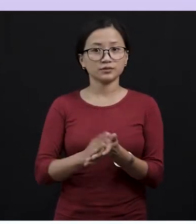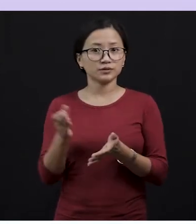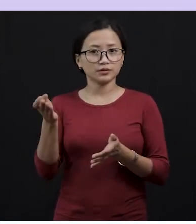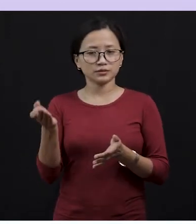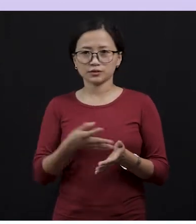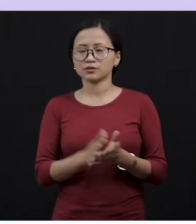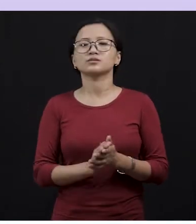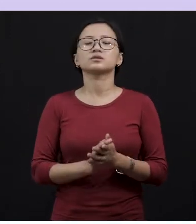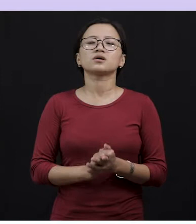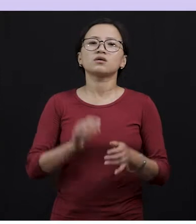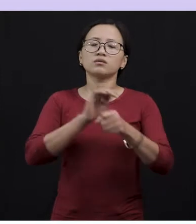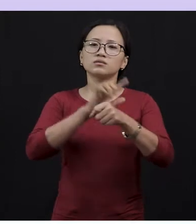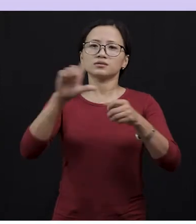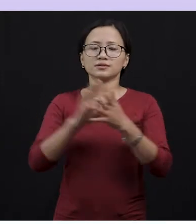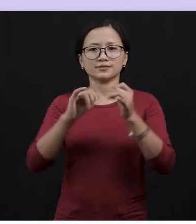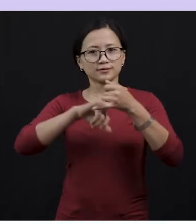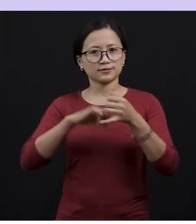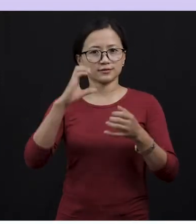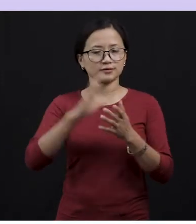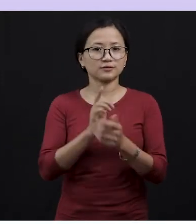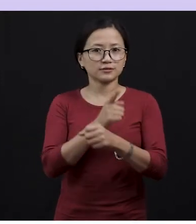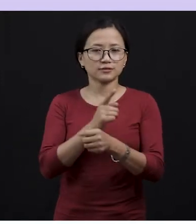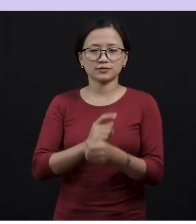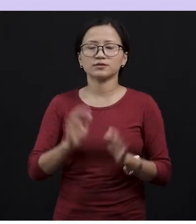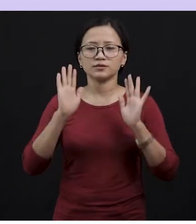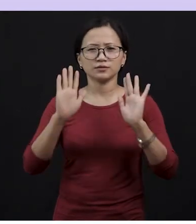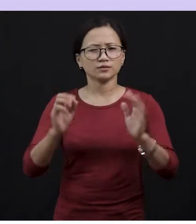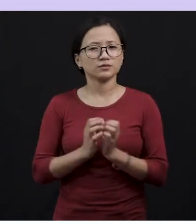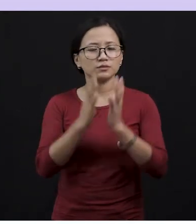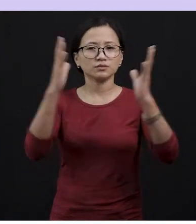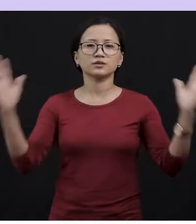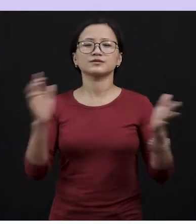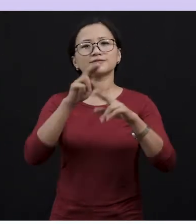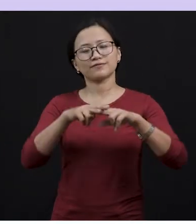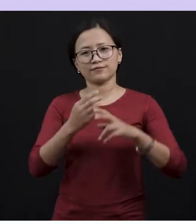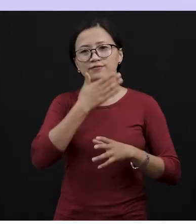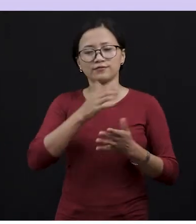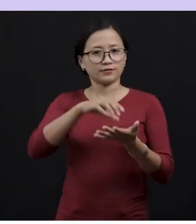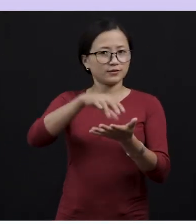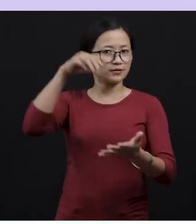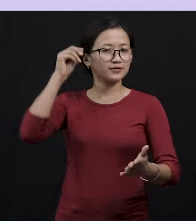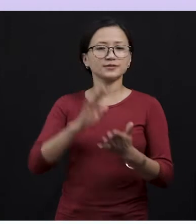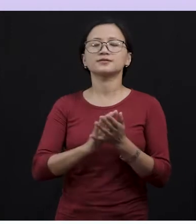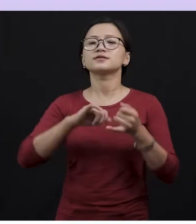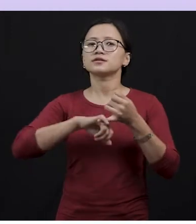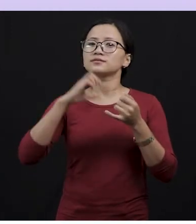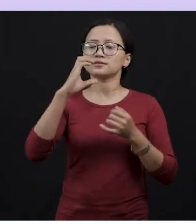new online science teacher. And I tell you that we're going to have so much fun learning